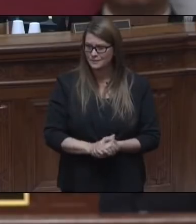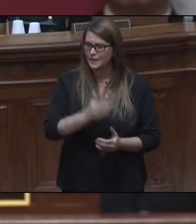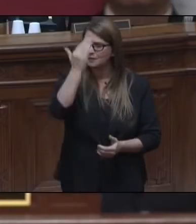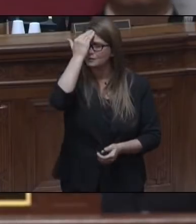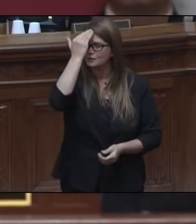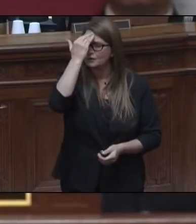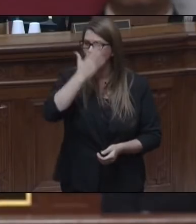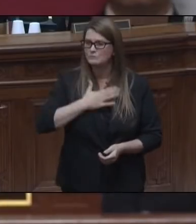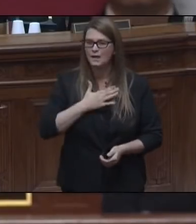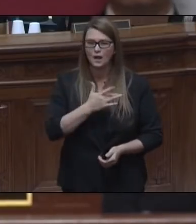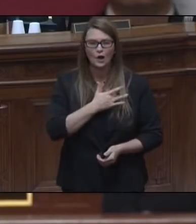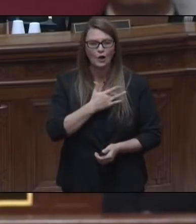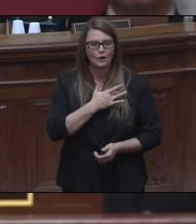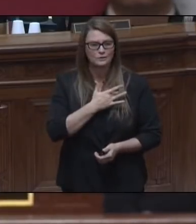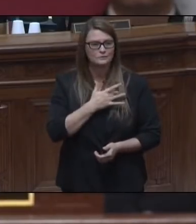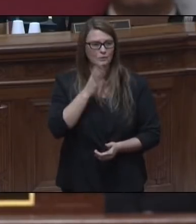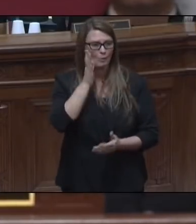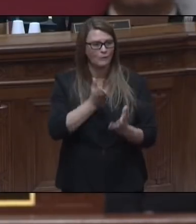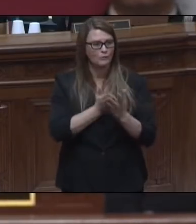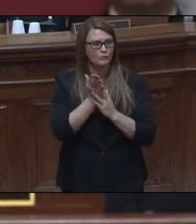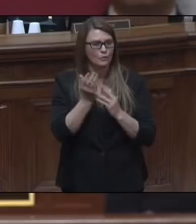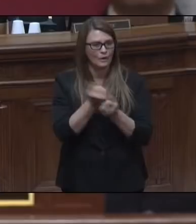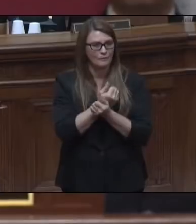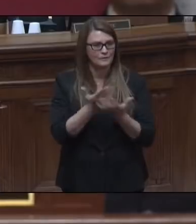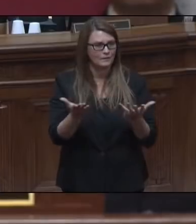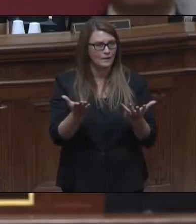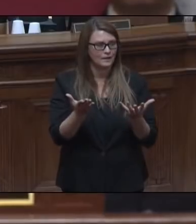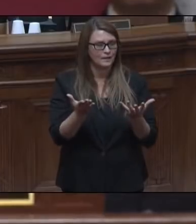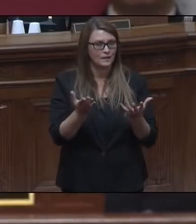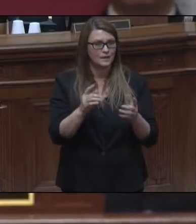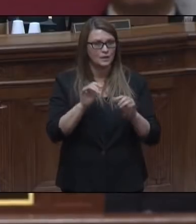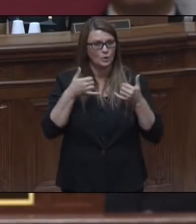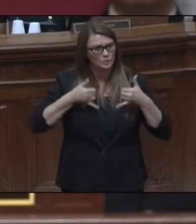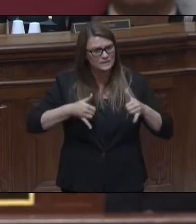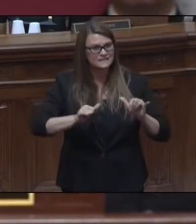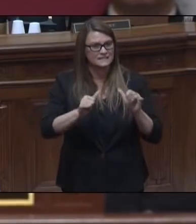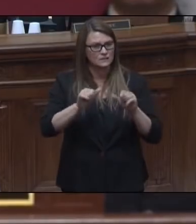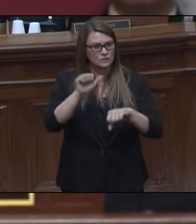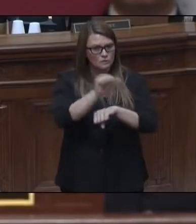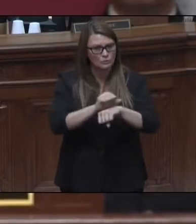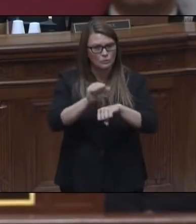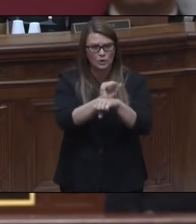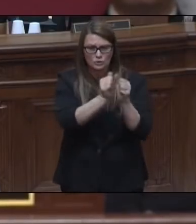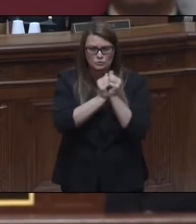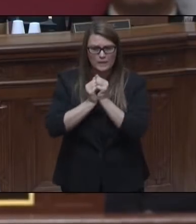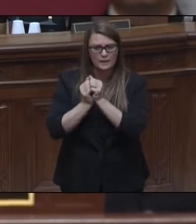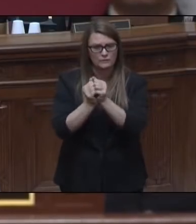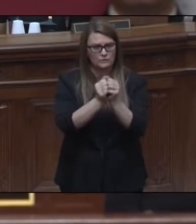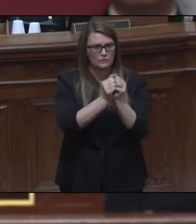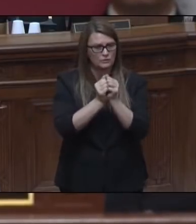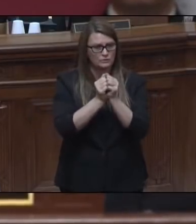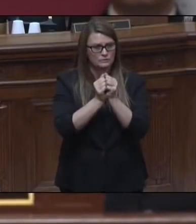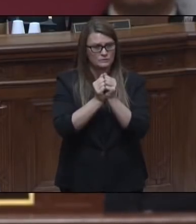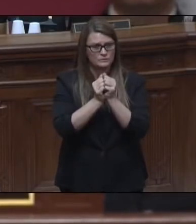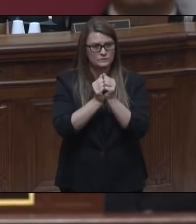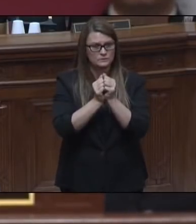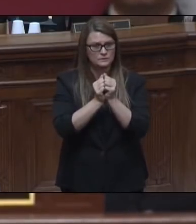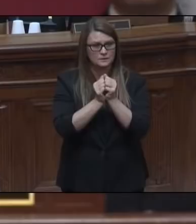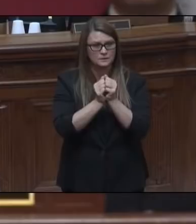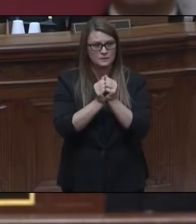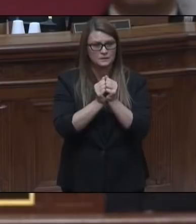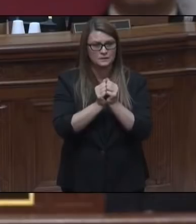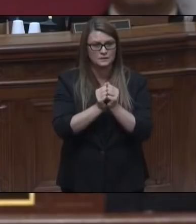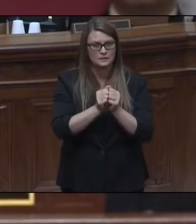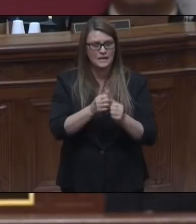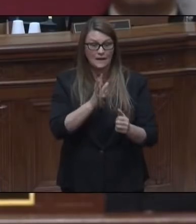heart we're going to get through this. We still need to all stay together and pull the rope together as much as we can, and I want to talk to you just 1